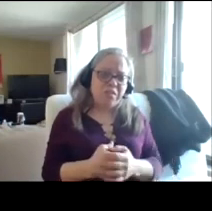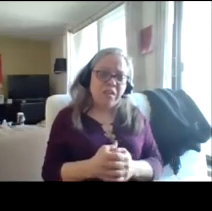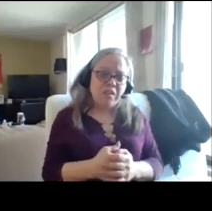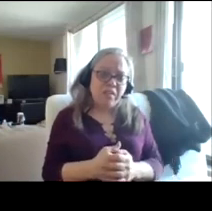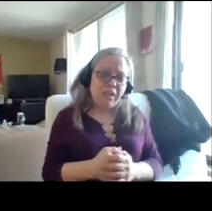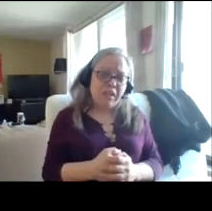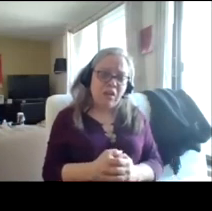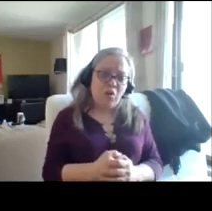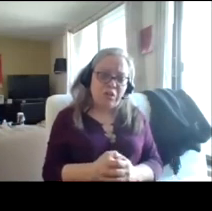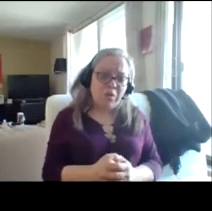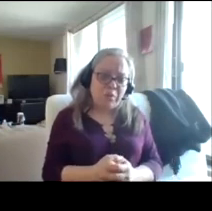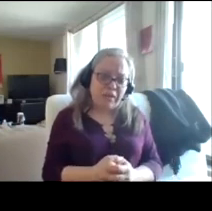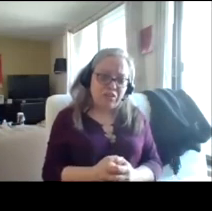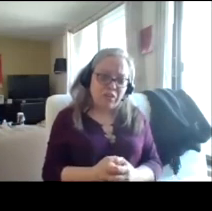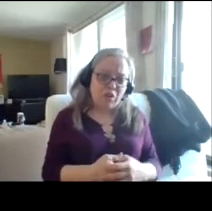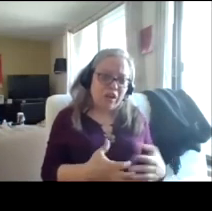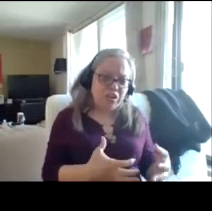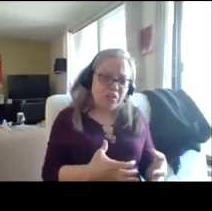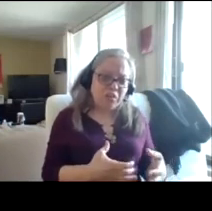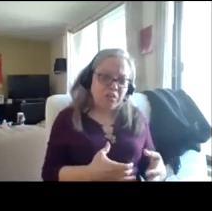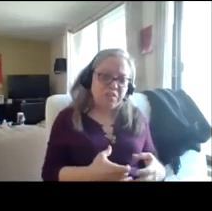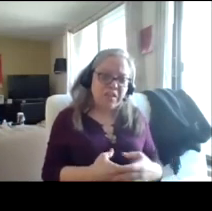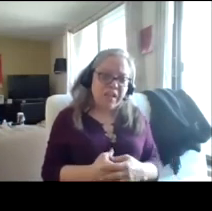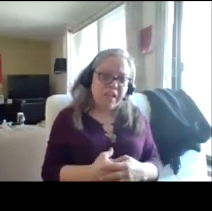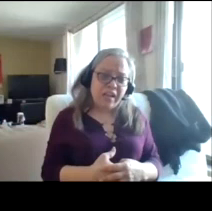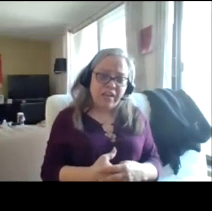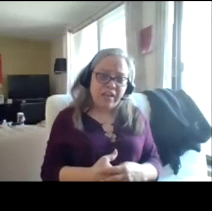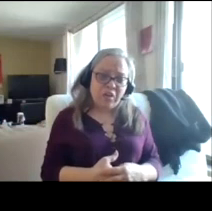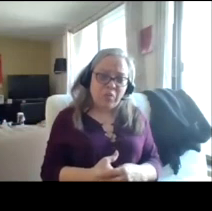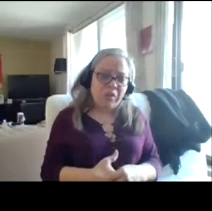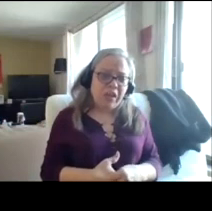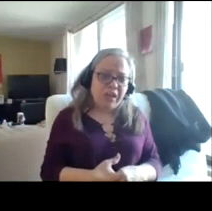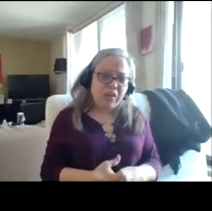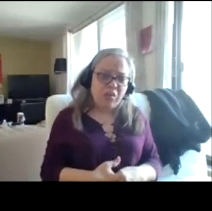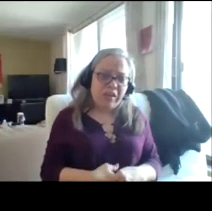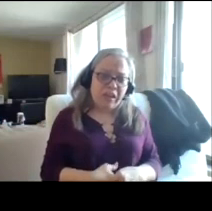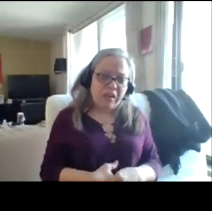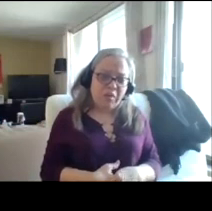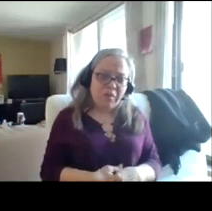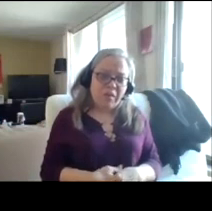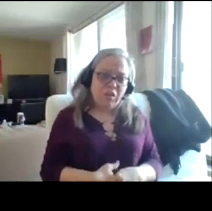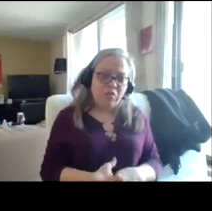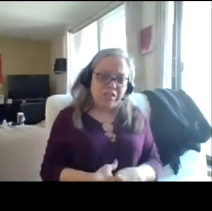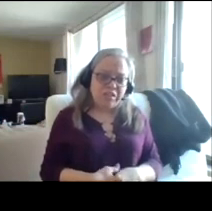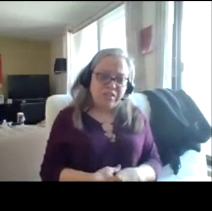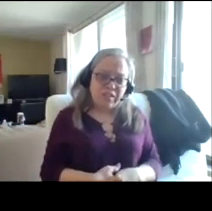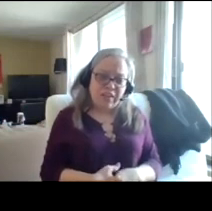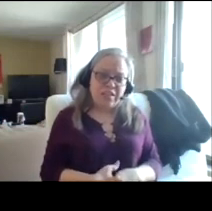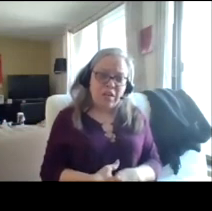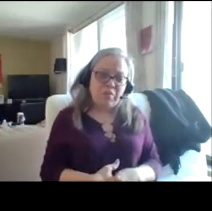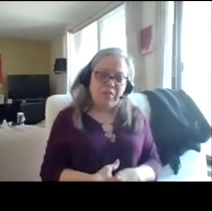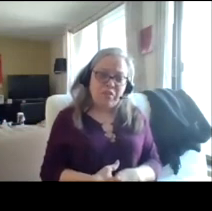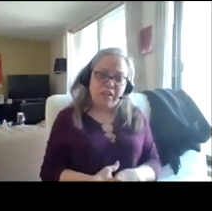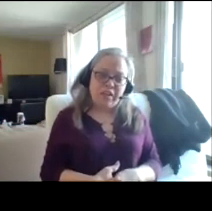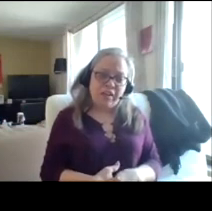shelters, the homeless population not in shelters, and looking at youth justice facilities